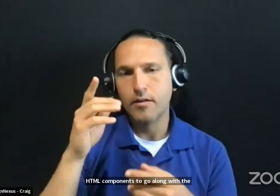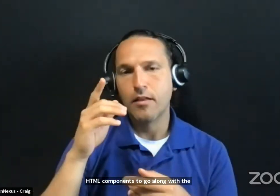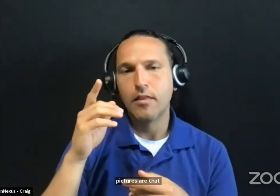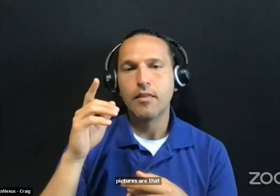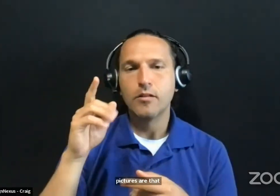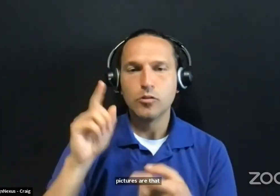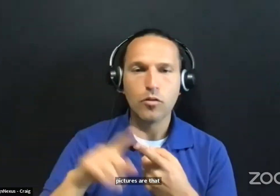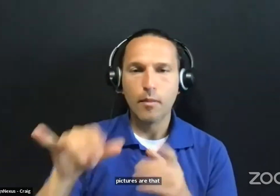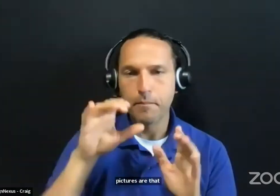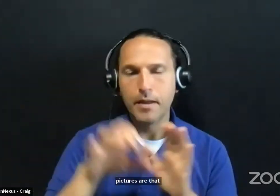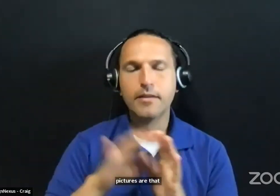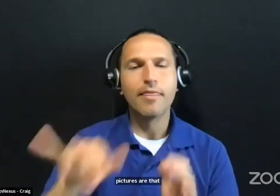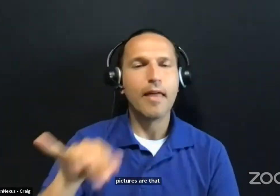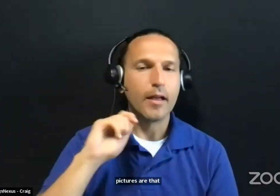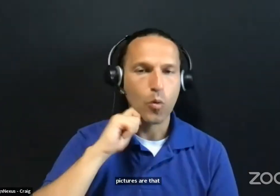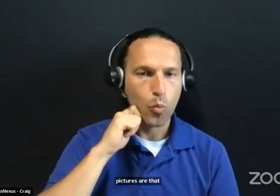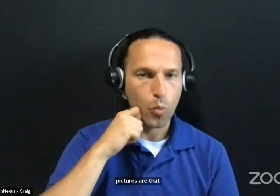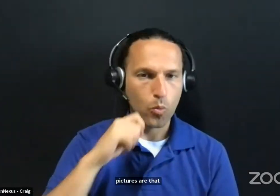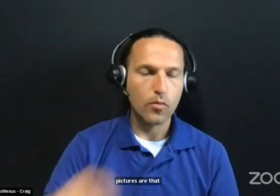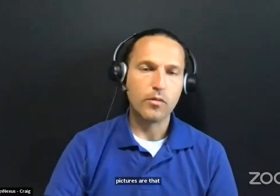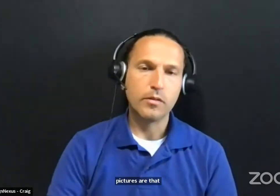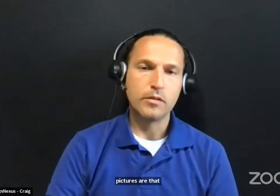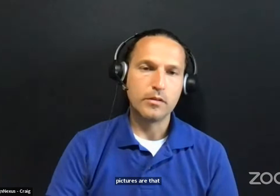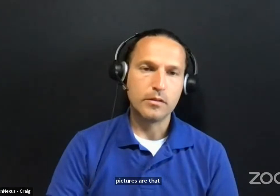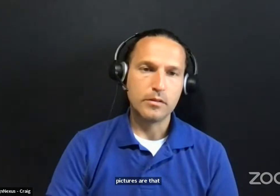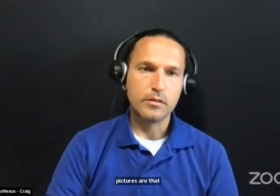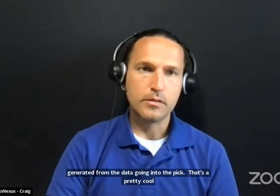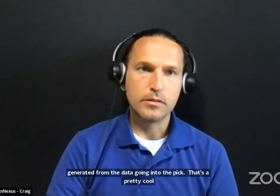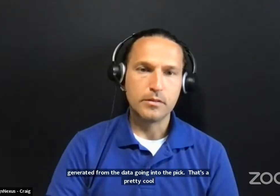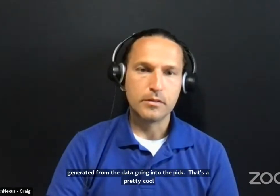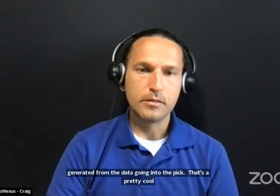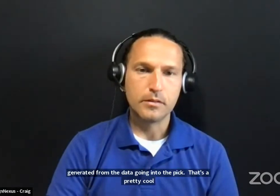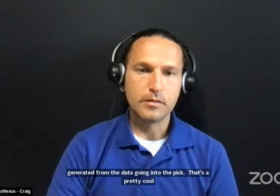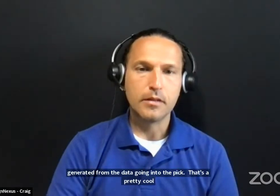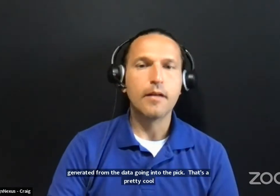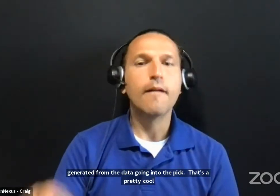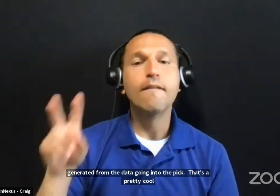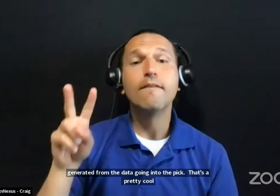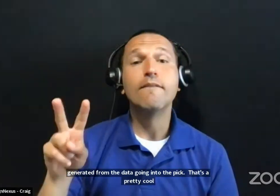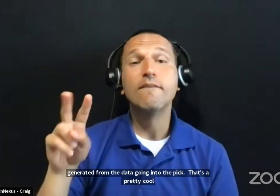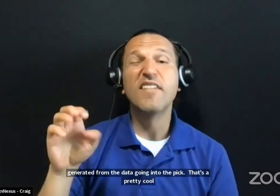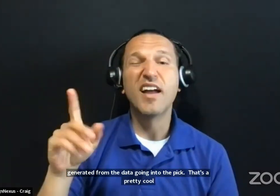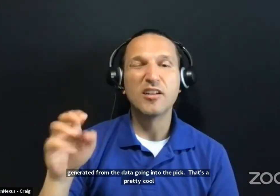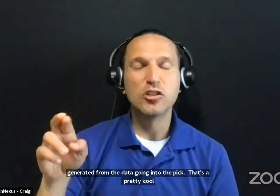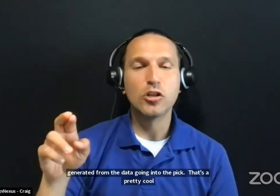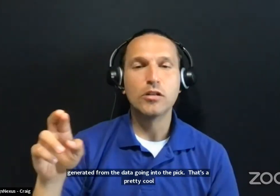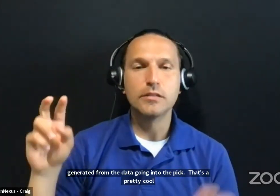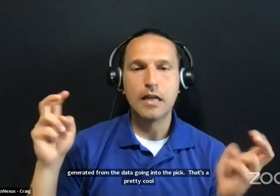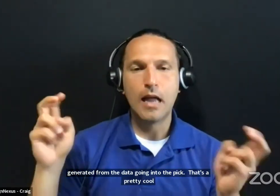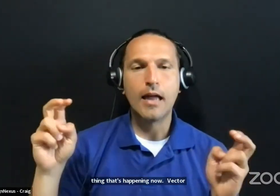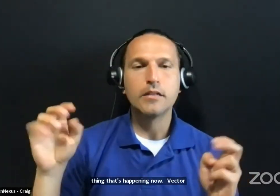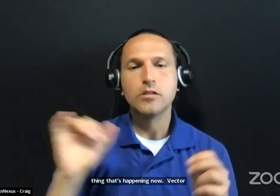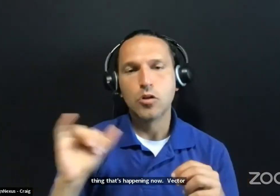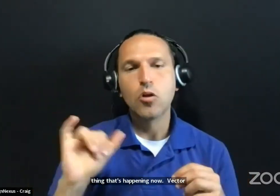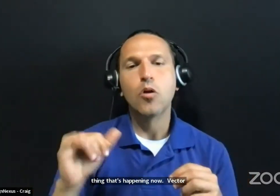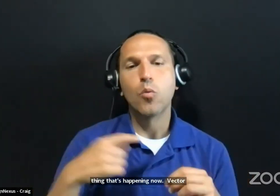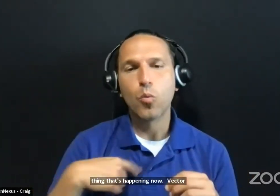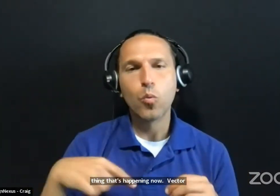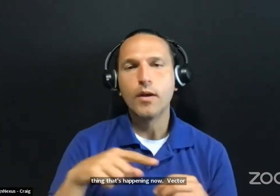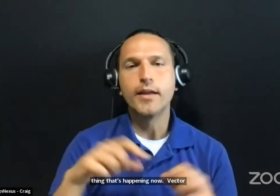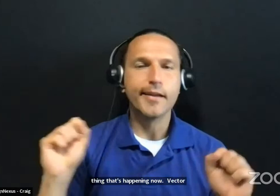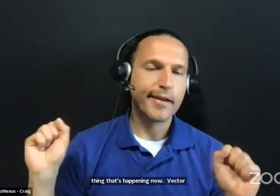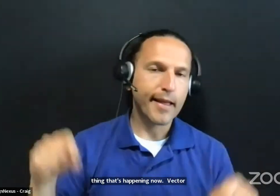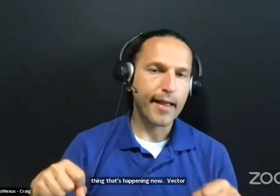So that's a pretty cool thing that's happening now. Vector tiles also are something that we'll be able